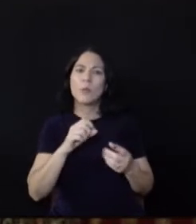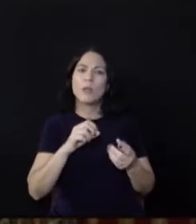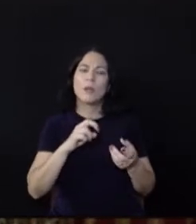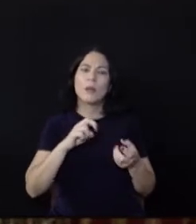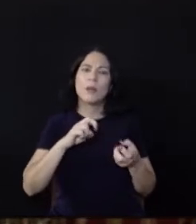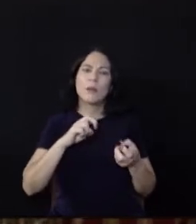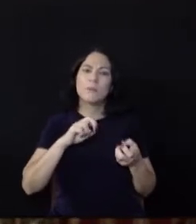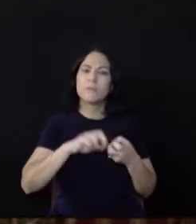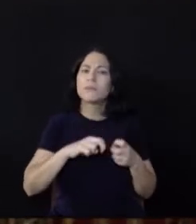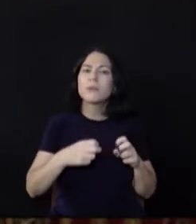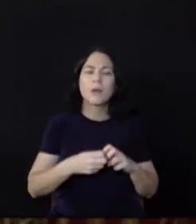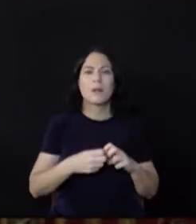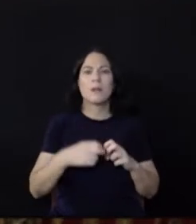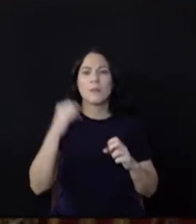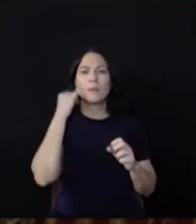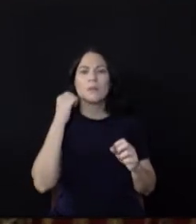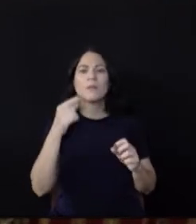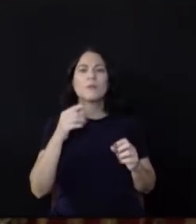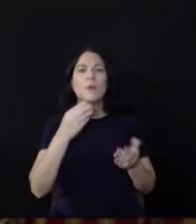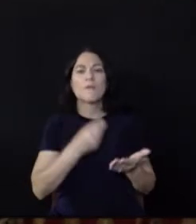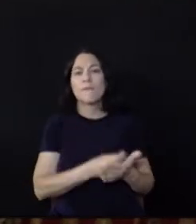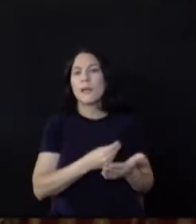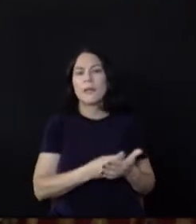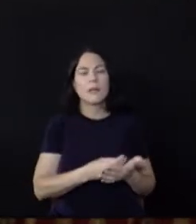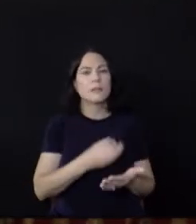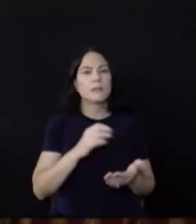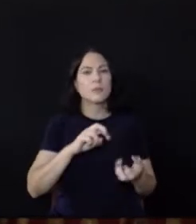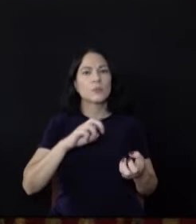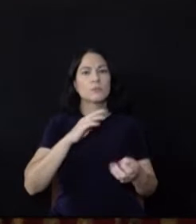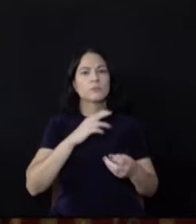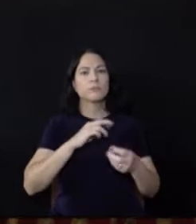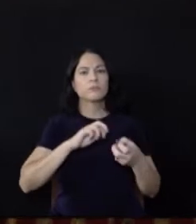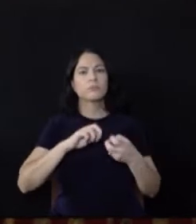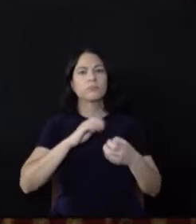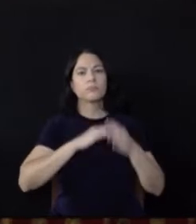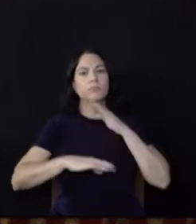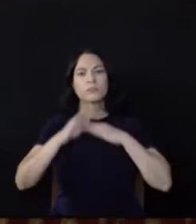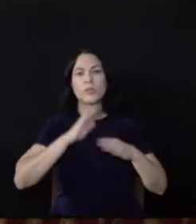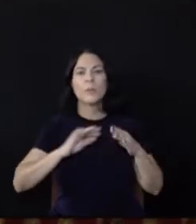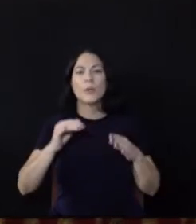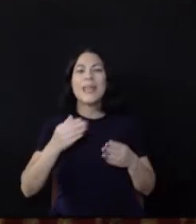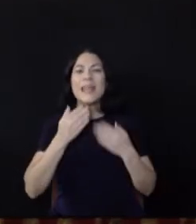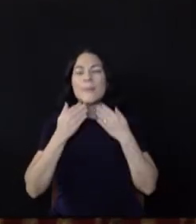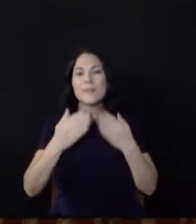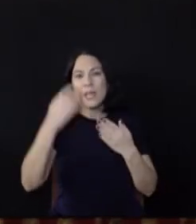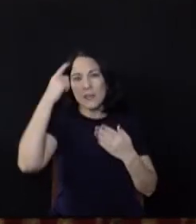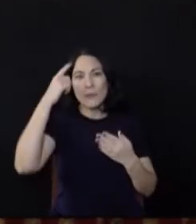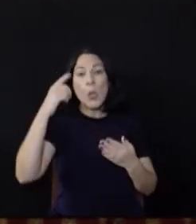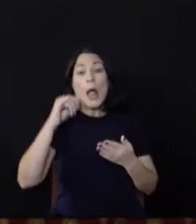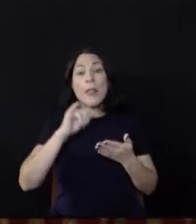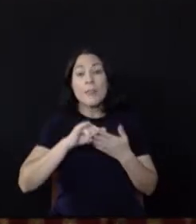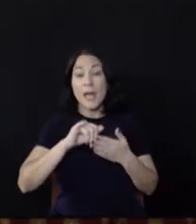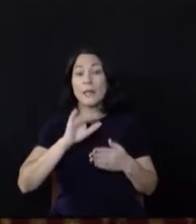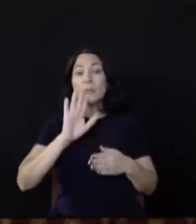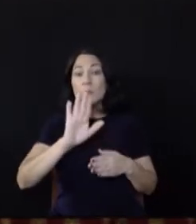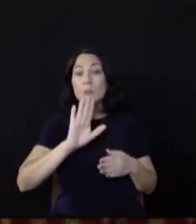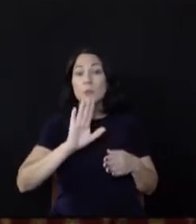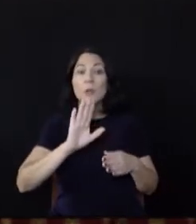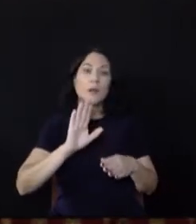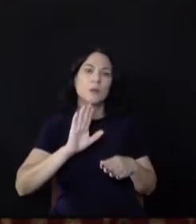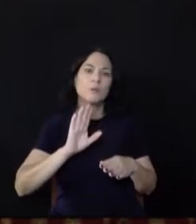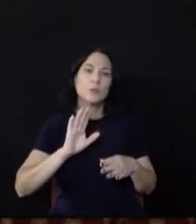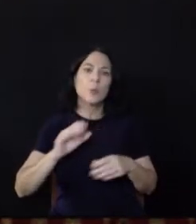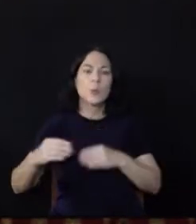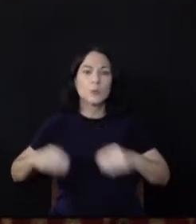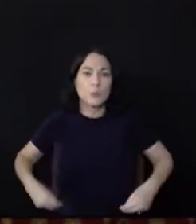very legitimate concern. And I'm so thankful that Christ Church, your generosity in this time has been exemplary. And the number of people we have